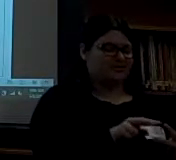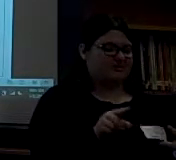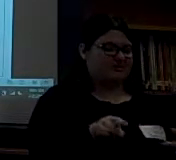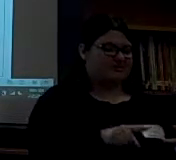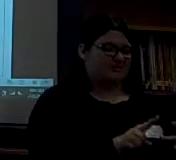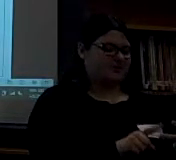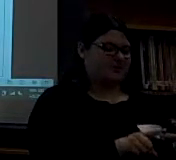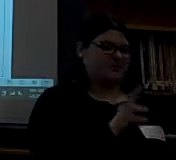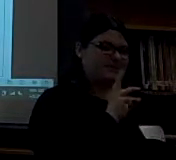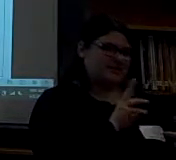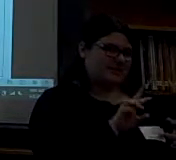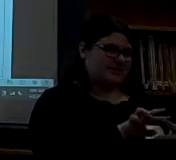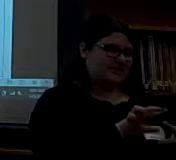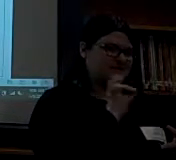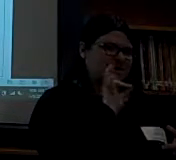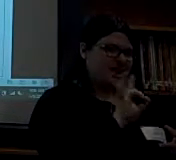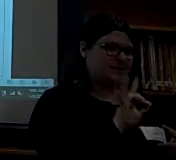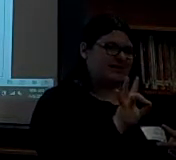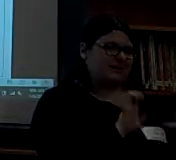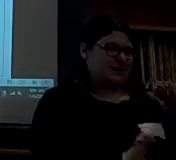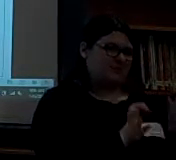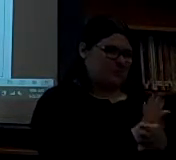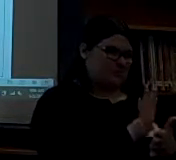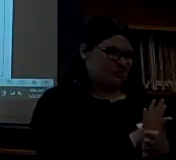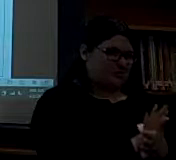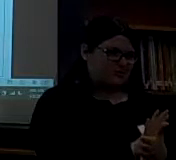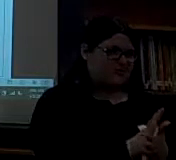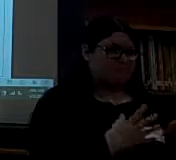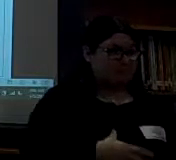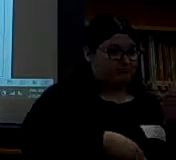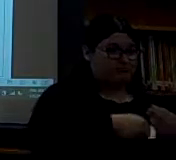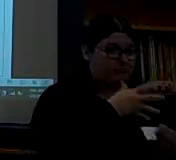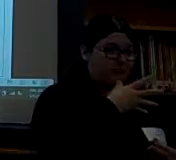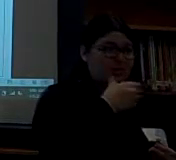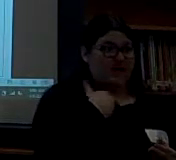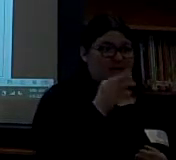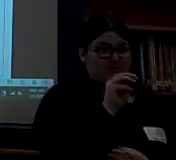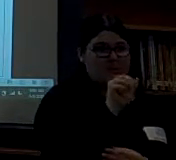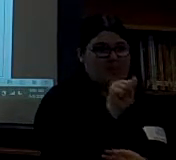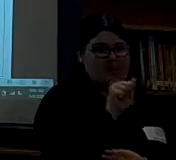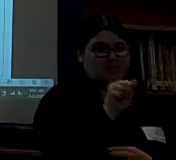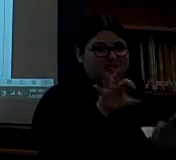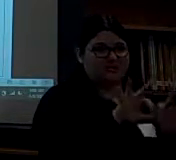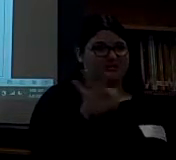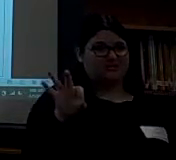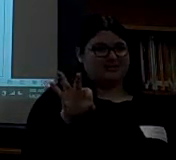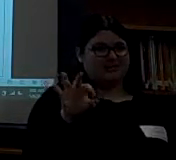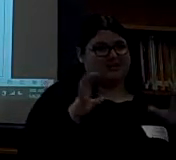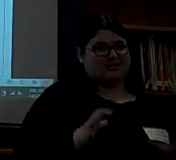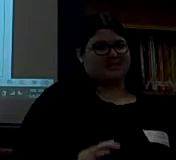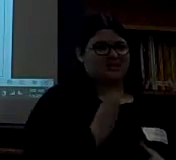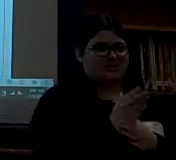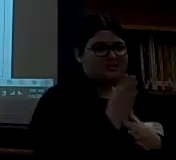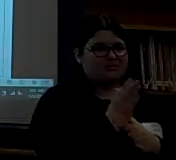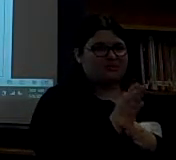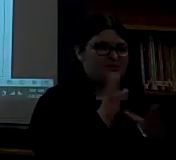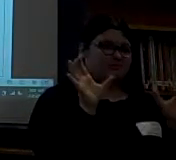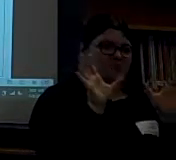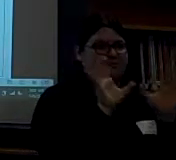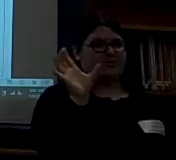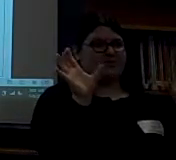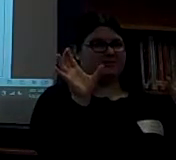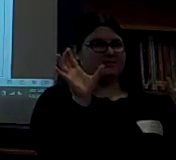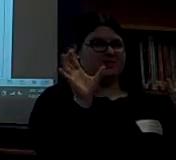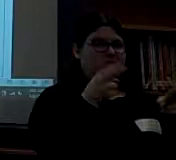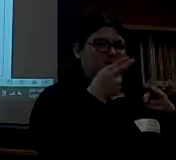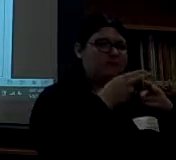so they're in elementary school in Loudoun County. And in addition to being a mom, I have a master's degree in clinical psychology and a certification in something